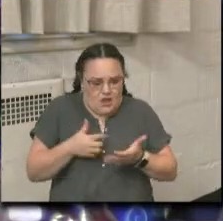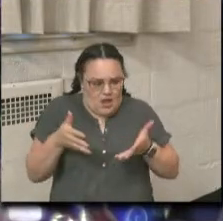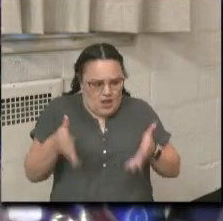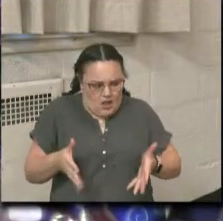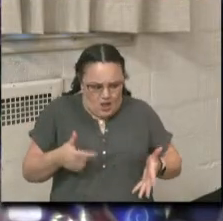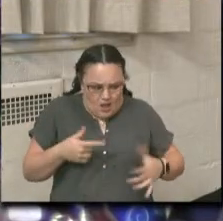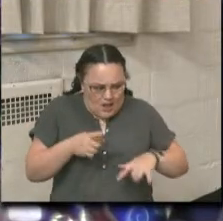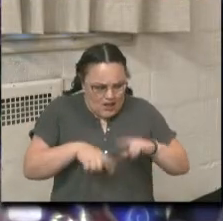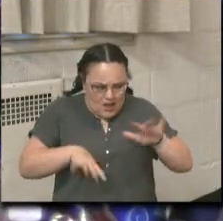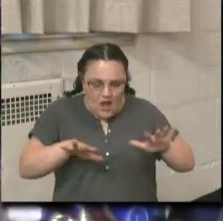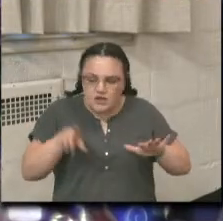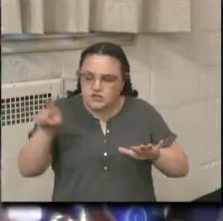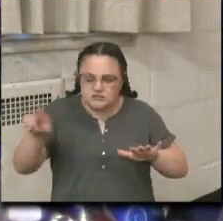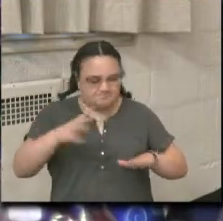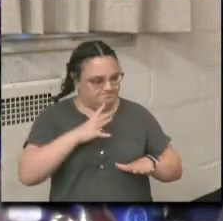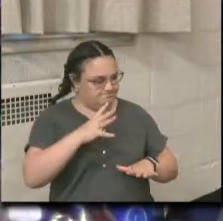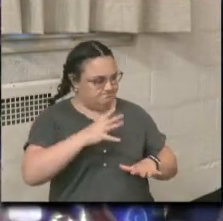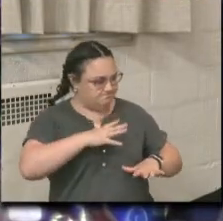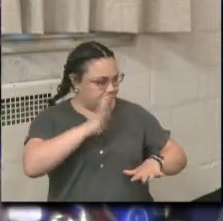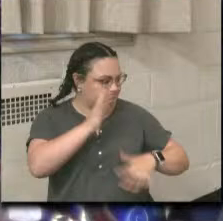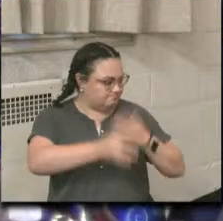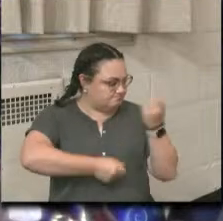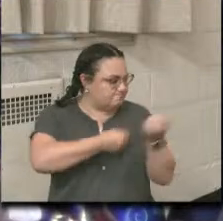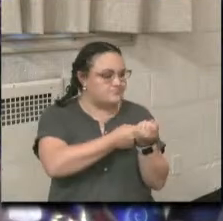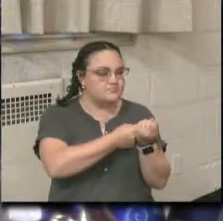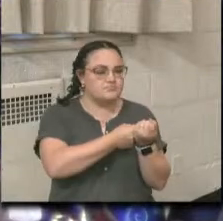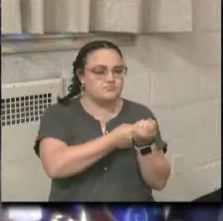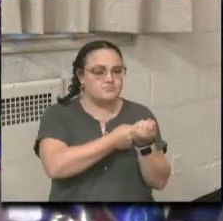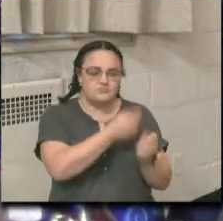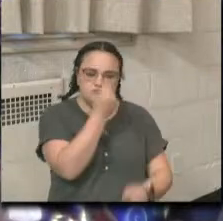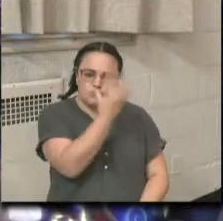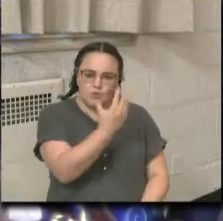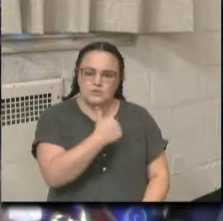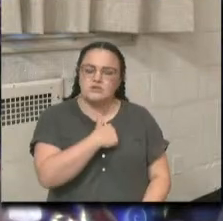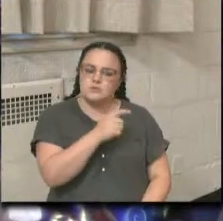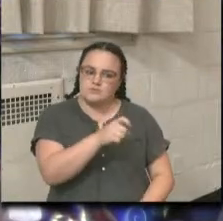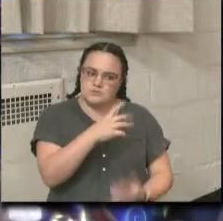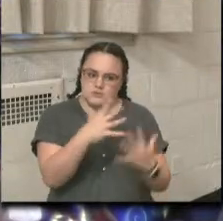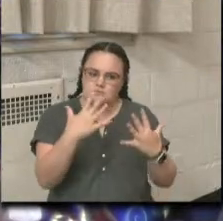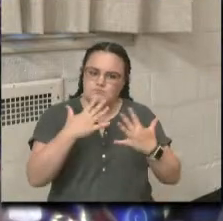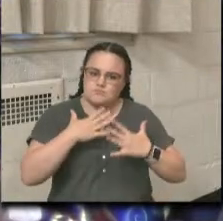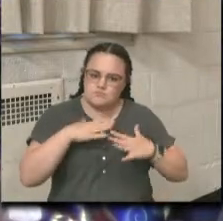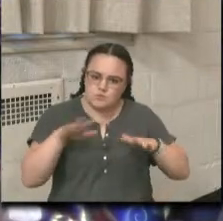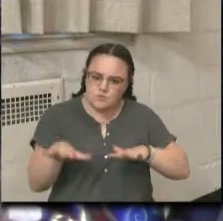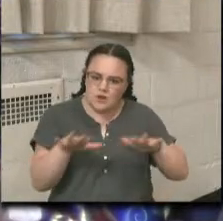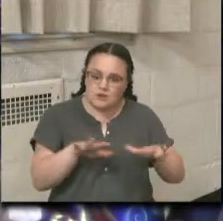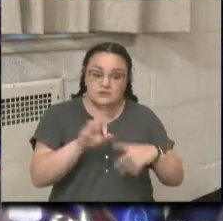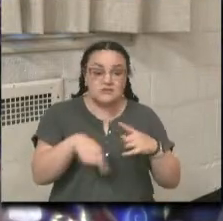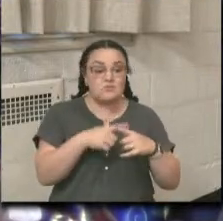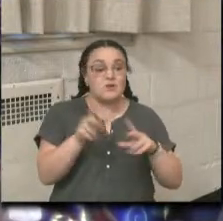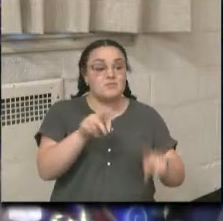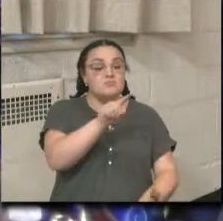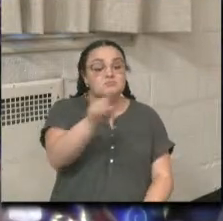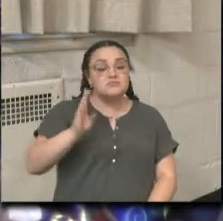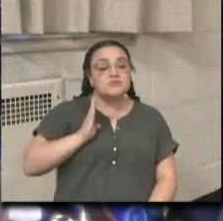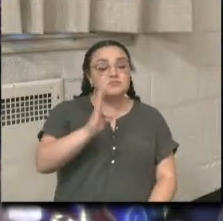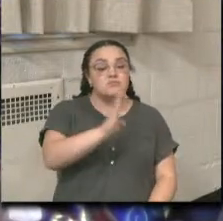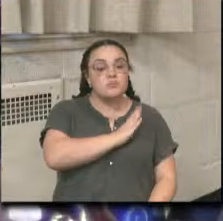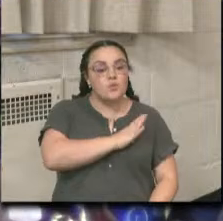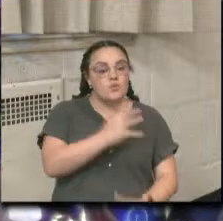I could not. She advised me to rest, and she defended me when members of this board treated me